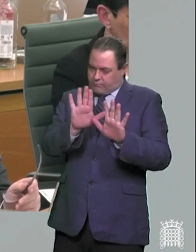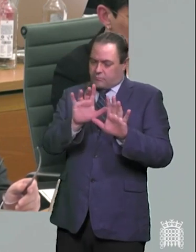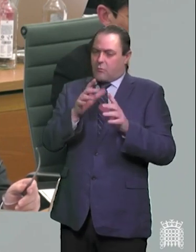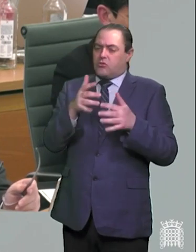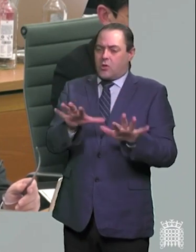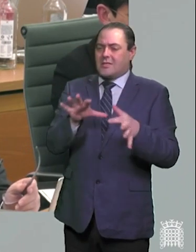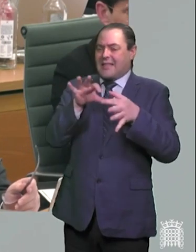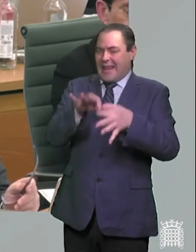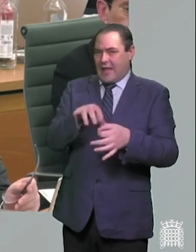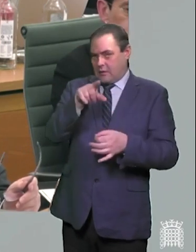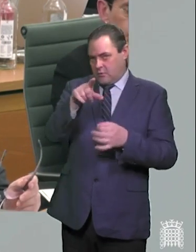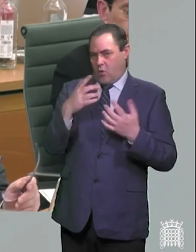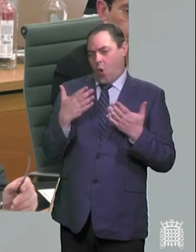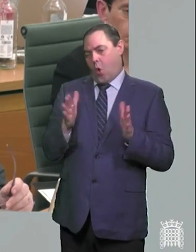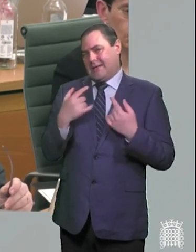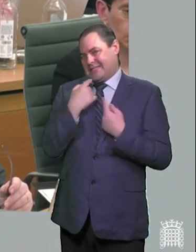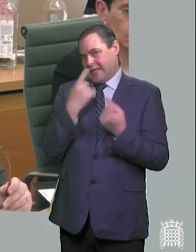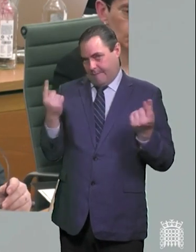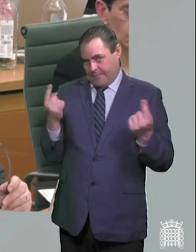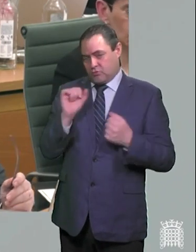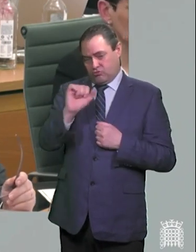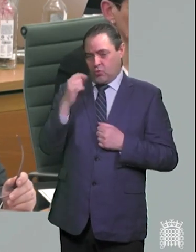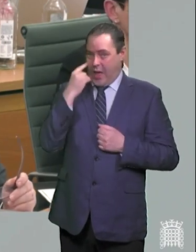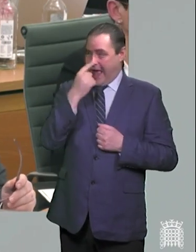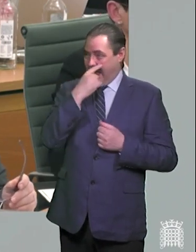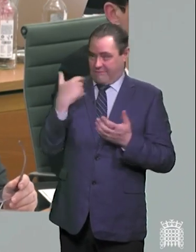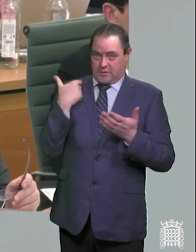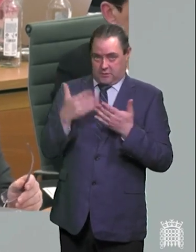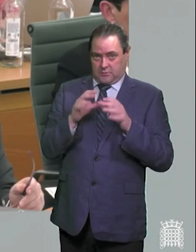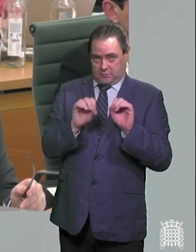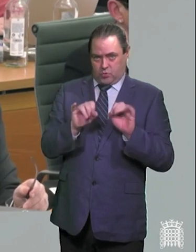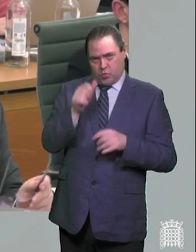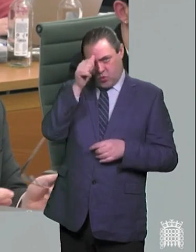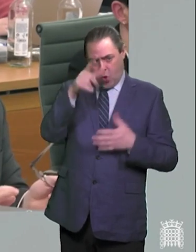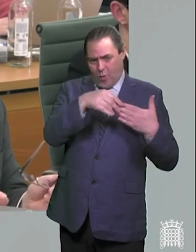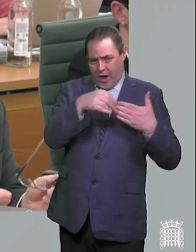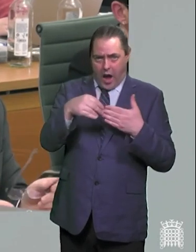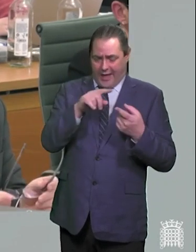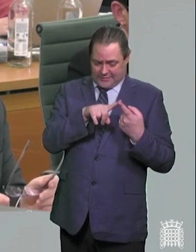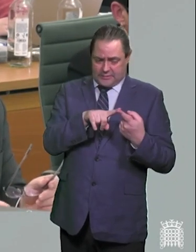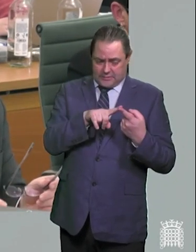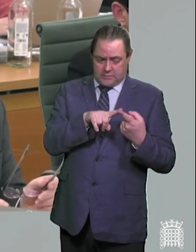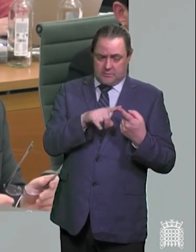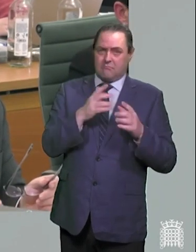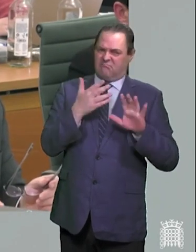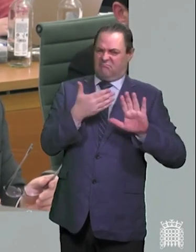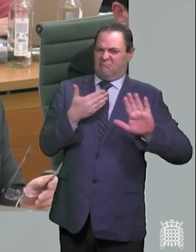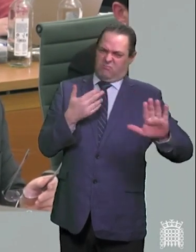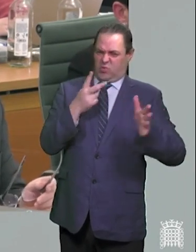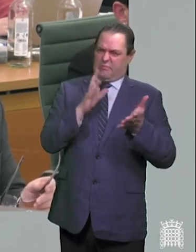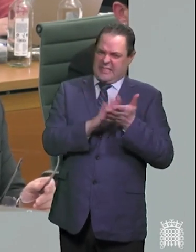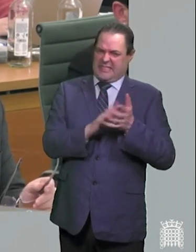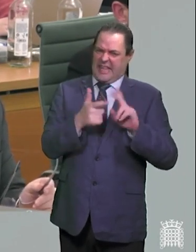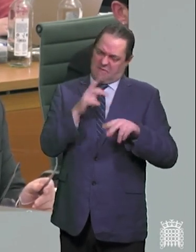things that you've said in your opening statement and the evidence that you've given, you knew what the guidance was, i.e. maintaining social distancing